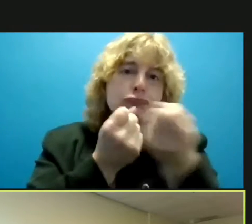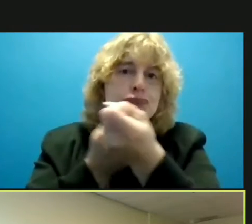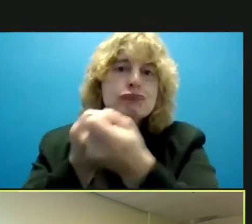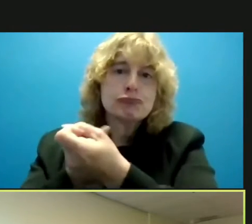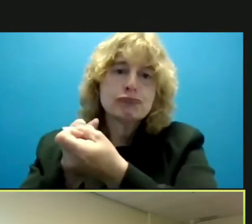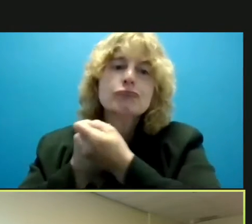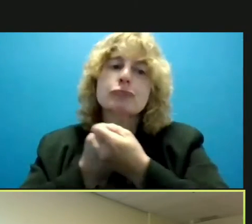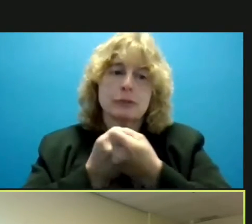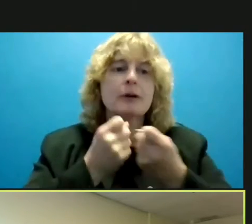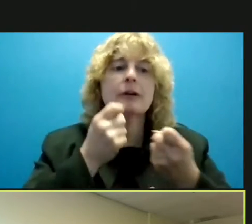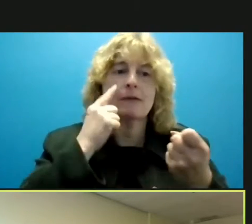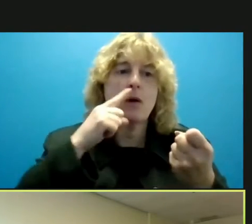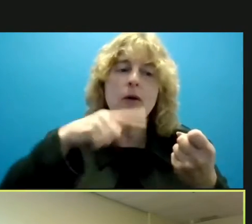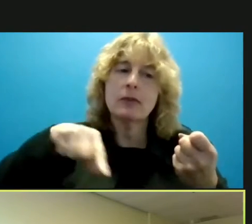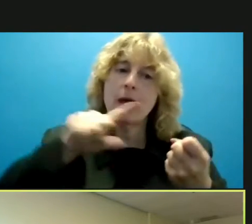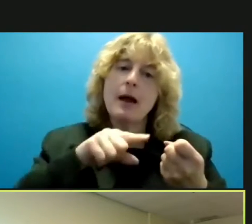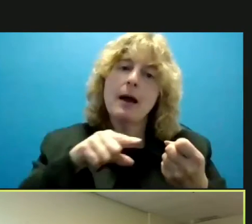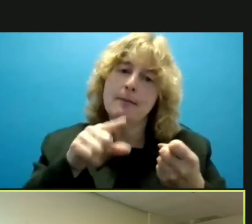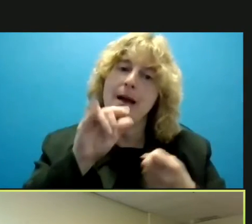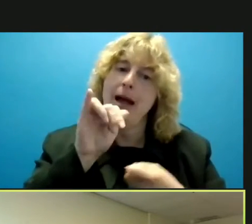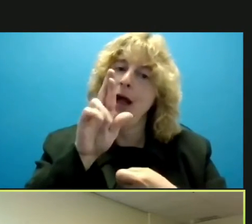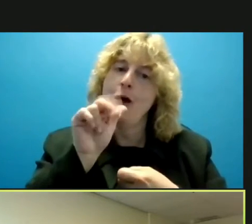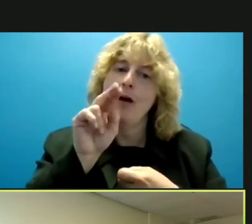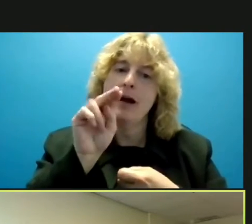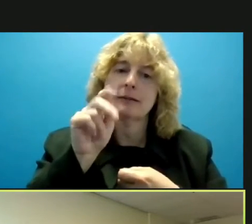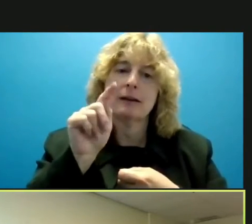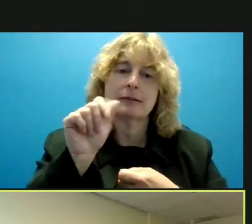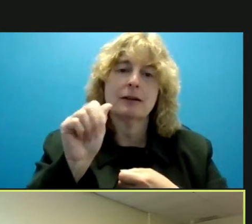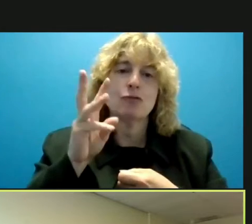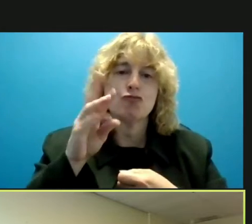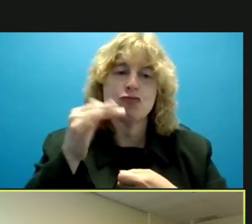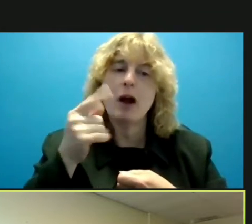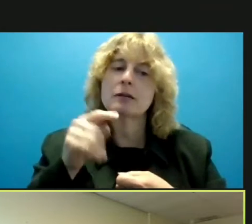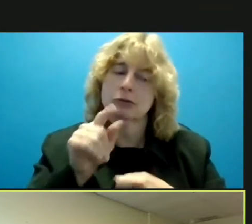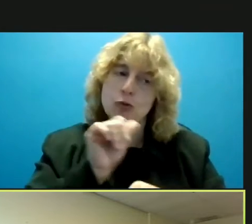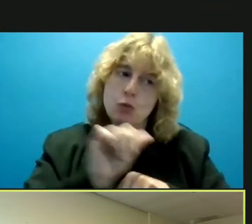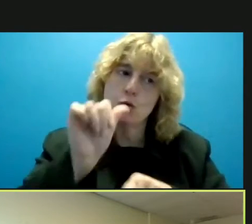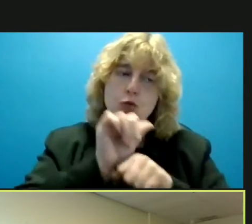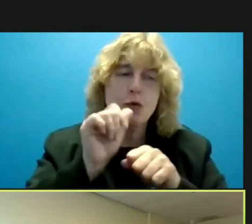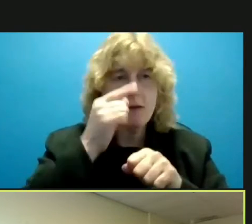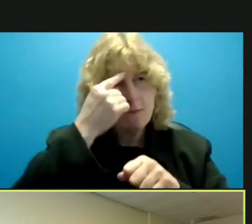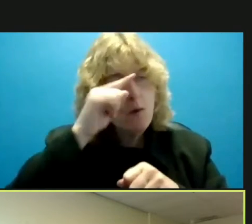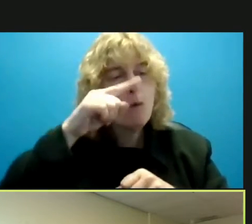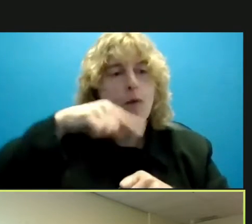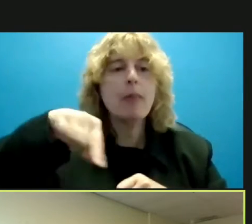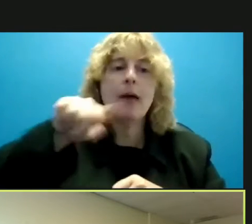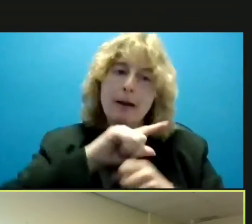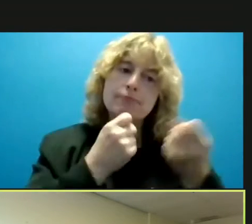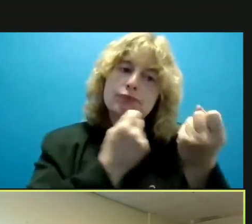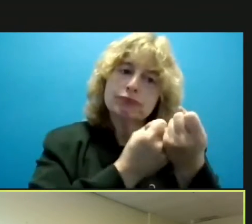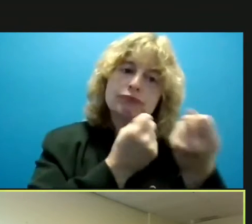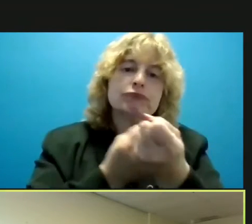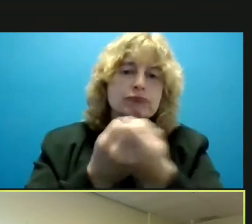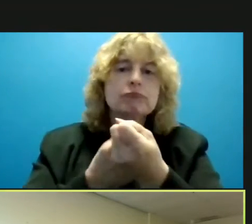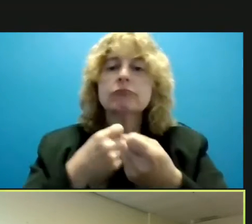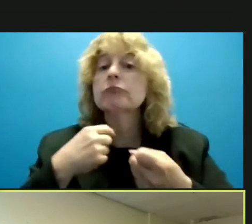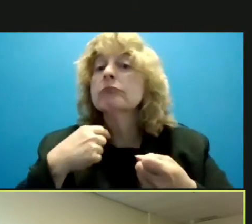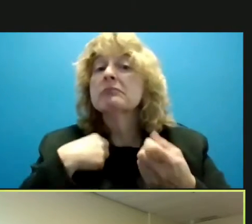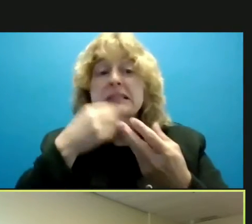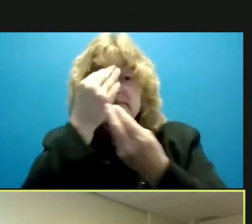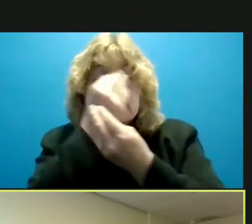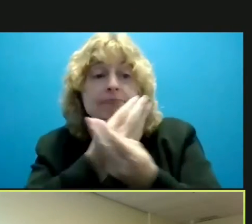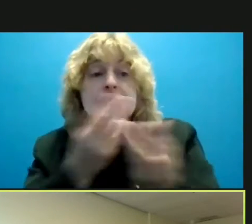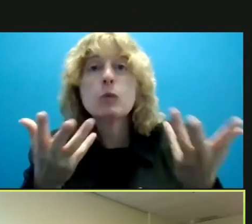for them. And so I would just start by saying, first of all, stay in constant contact with your local school district.